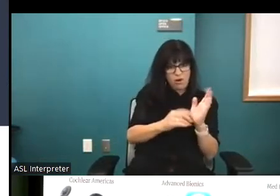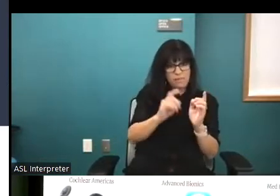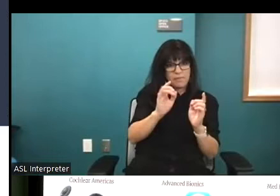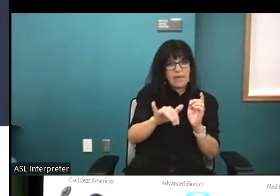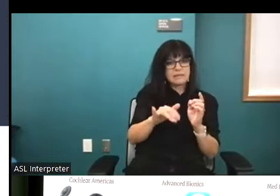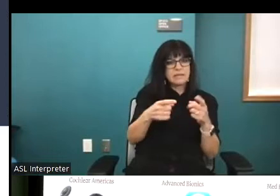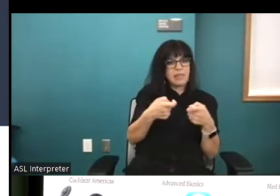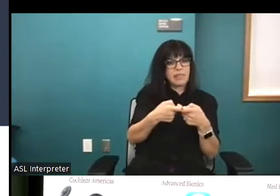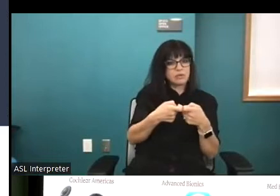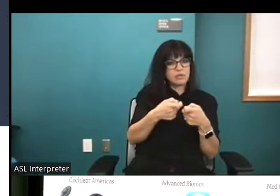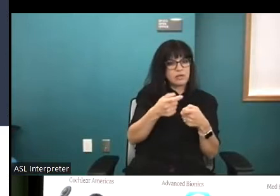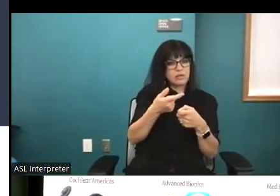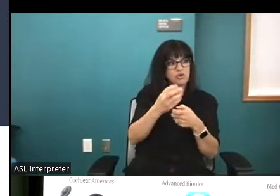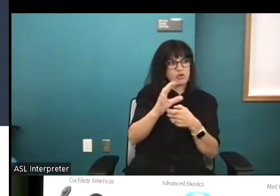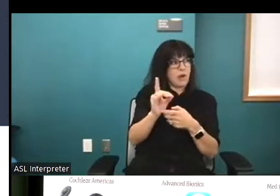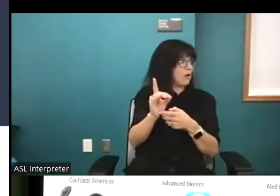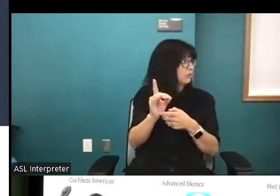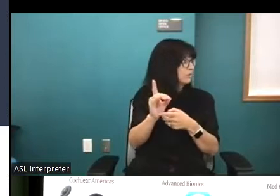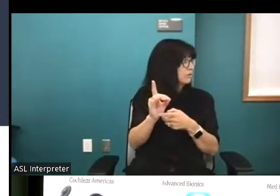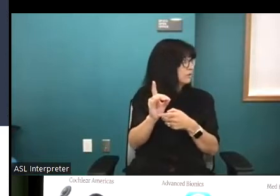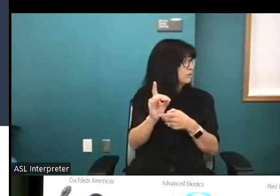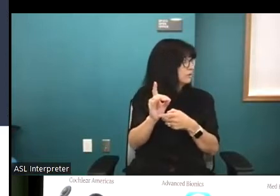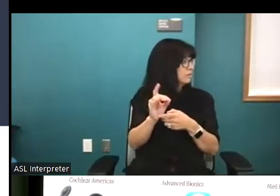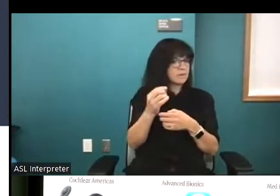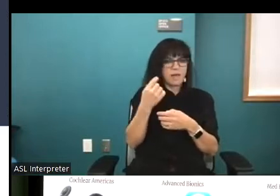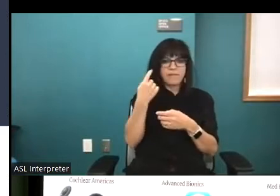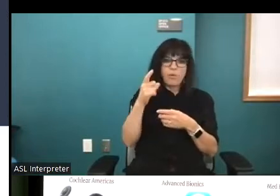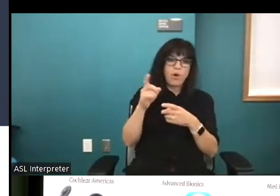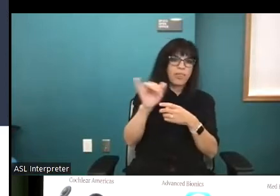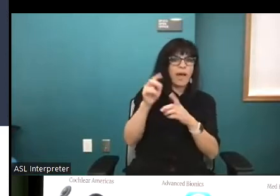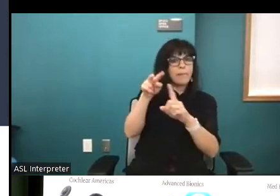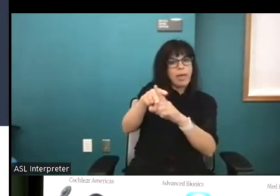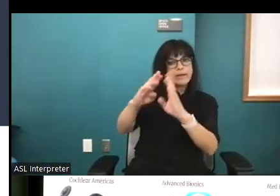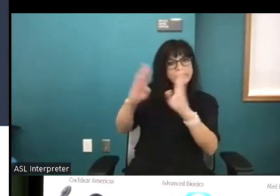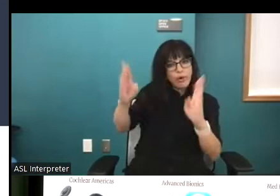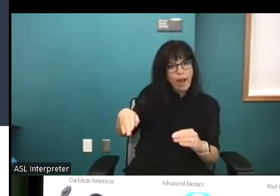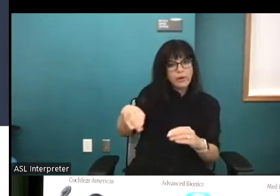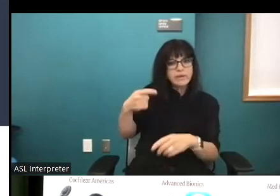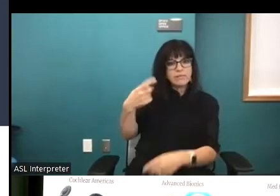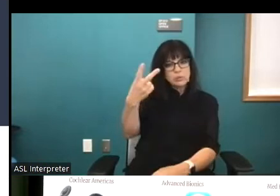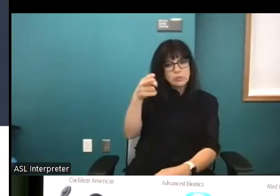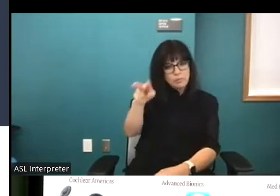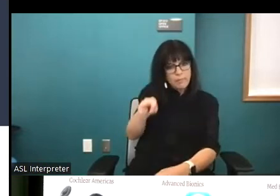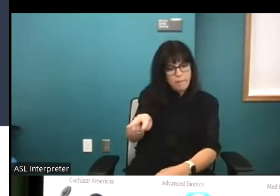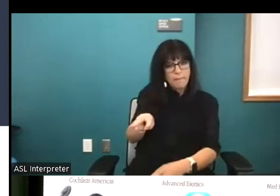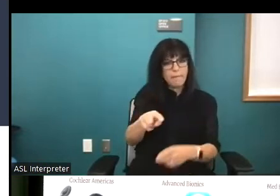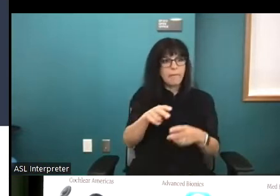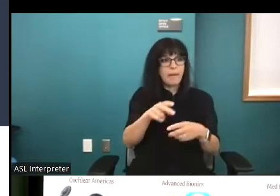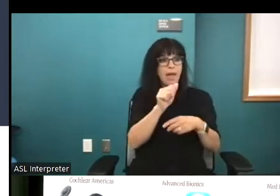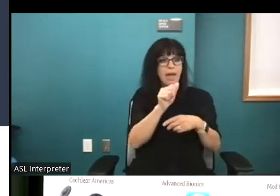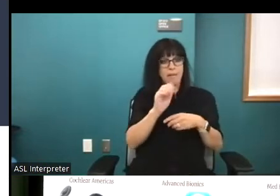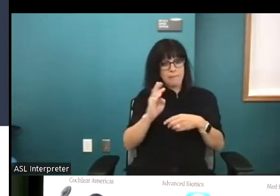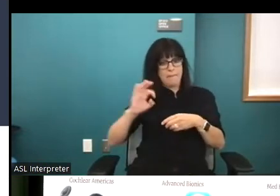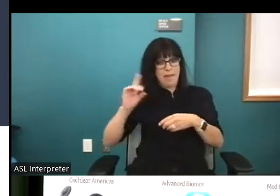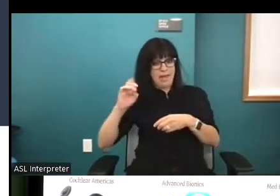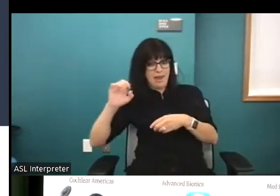ground. So just like you would have for, a house or something, that's what that is. ABs and mid-Ls are built into